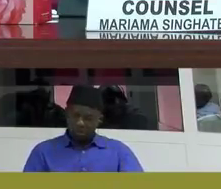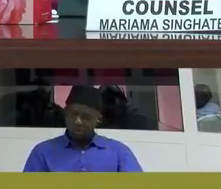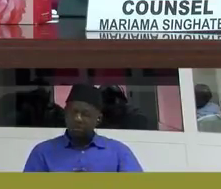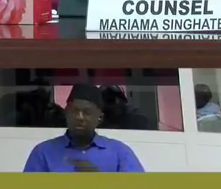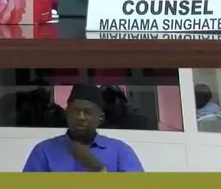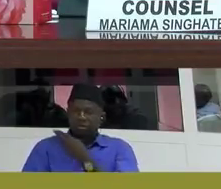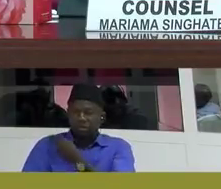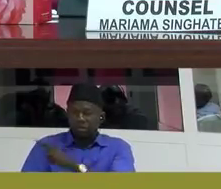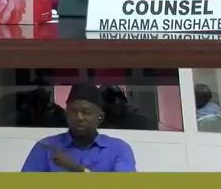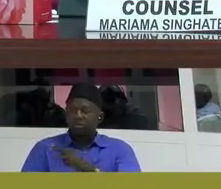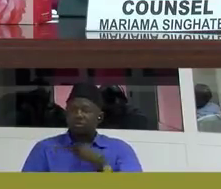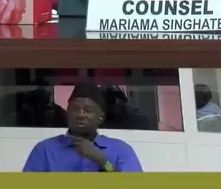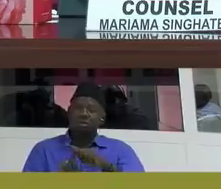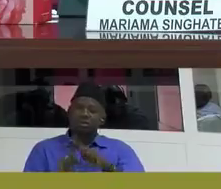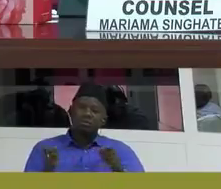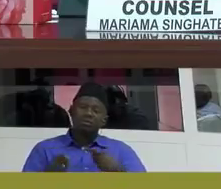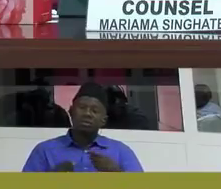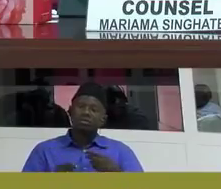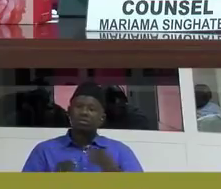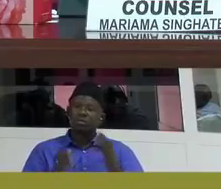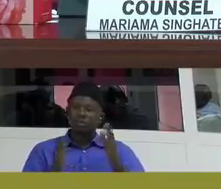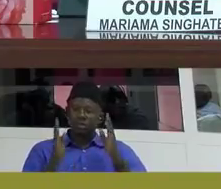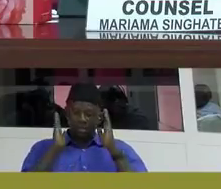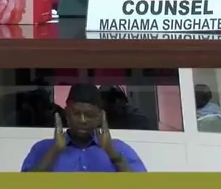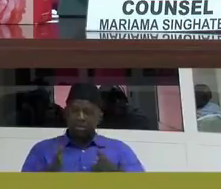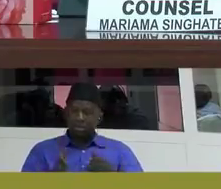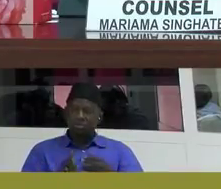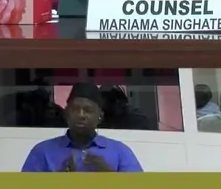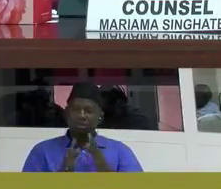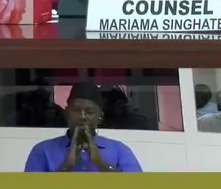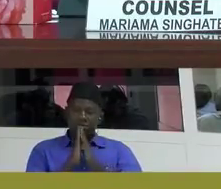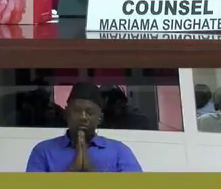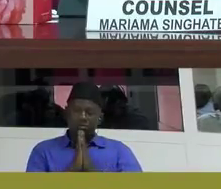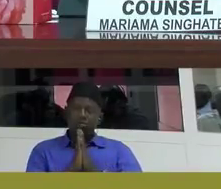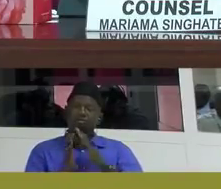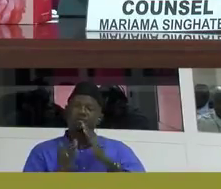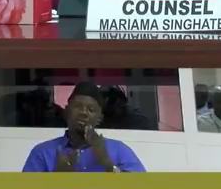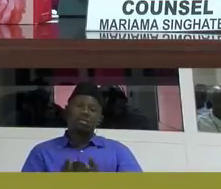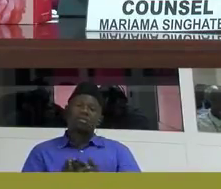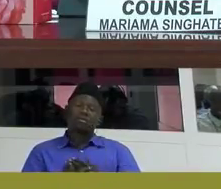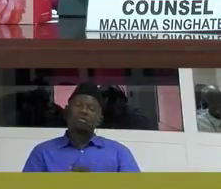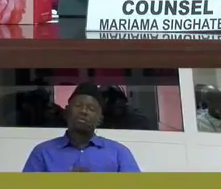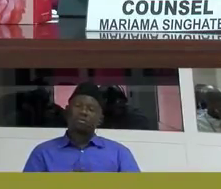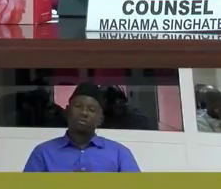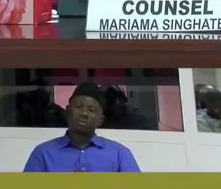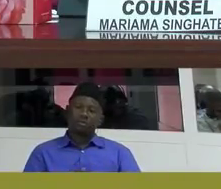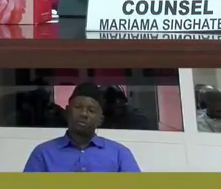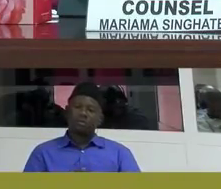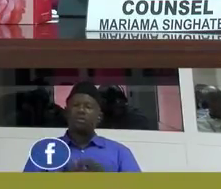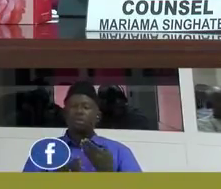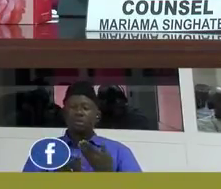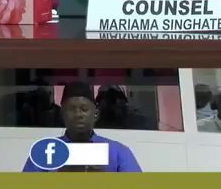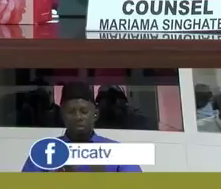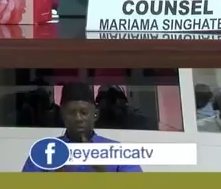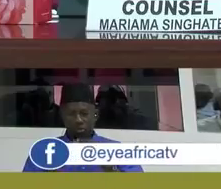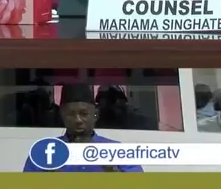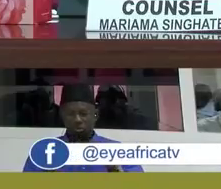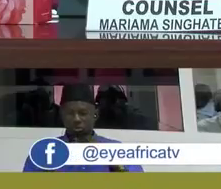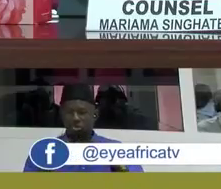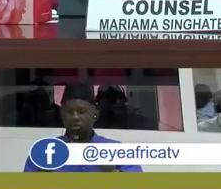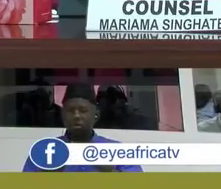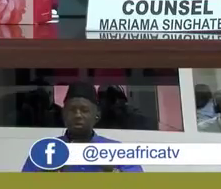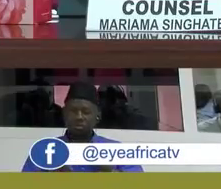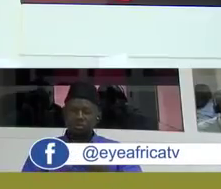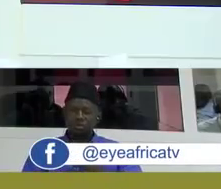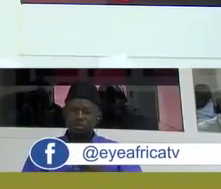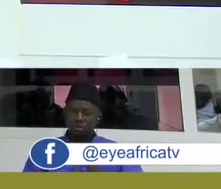faith. Let's talk about that. And this would give also, this would lead also to